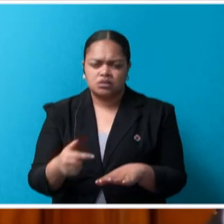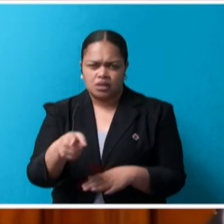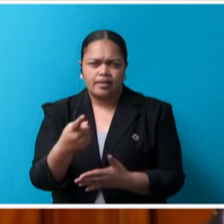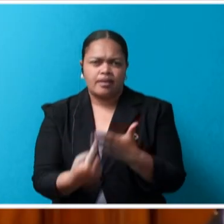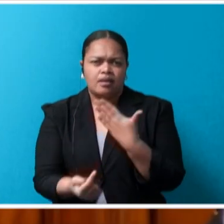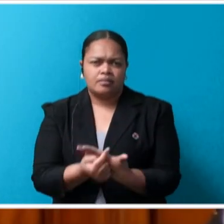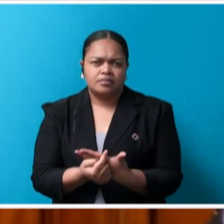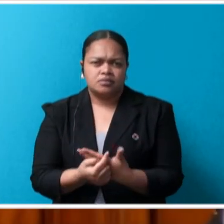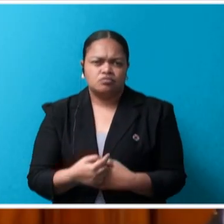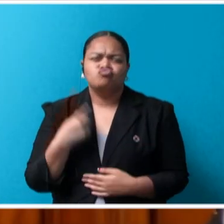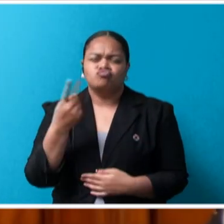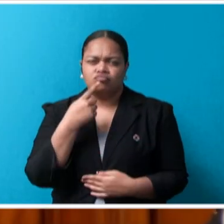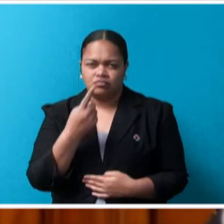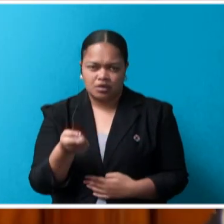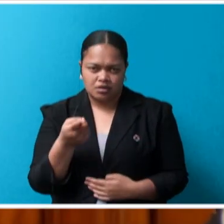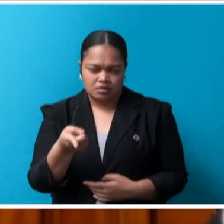cooperative undertaken?